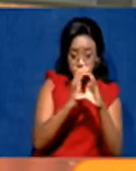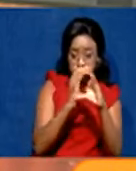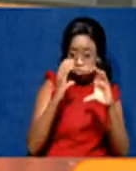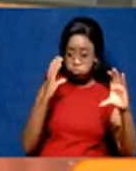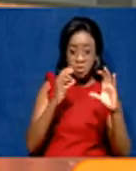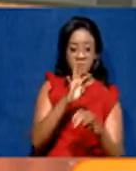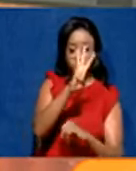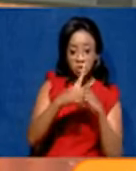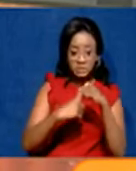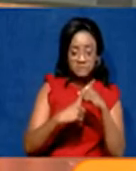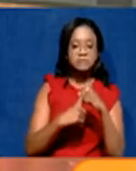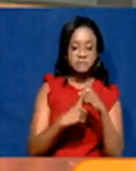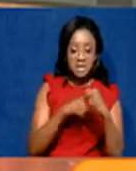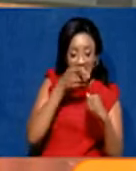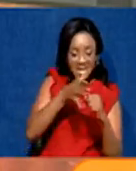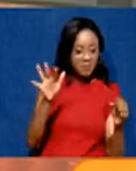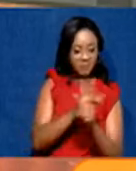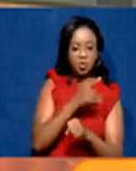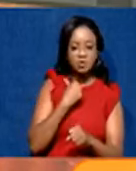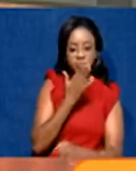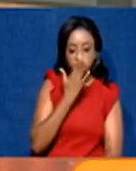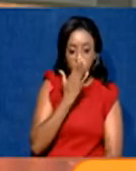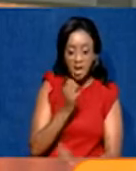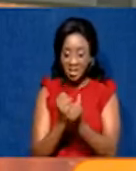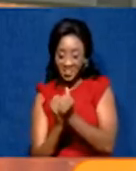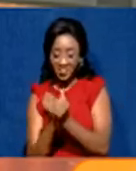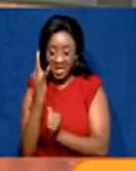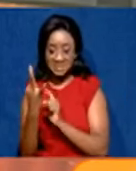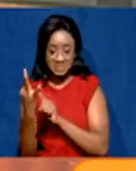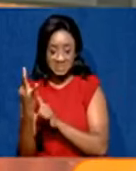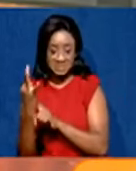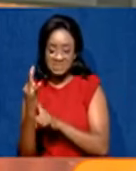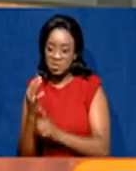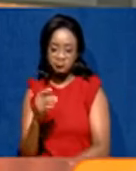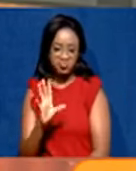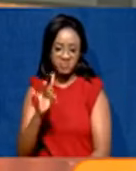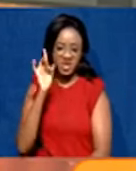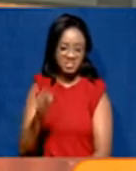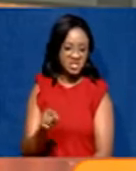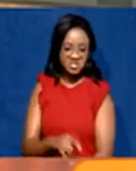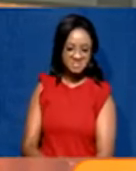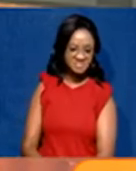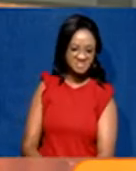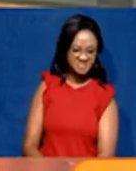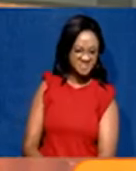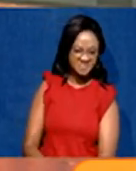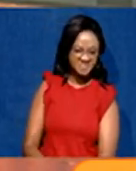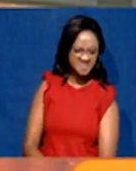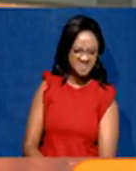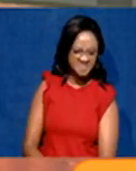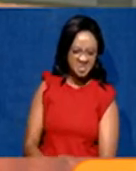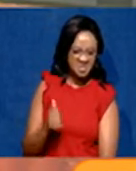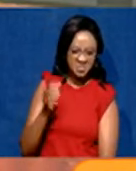full of imported household sugar, 13 containers have been condemned with more investigations